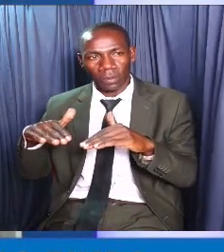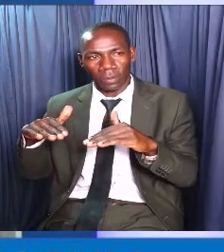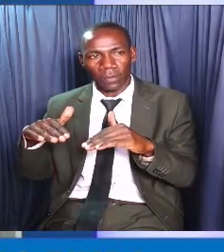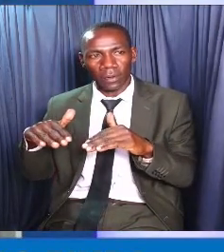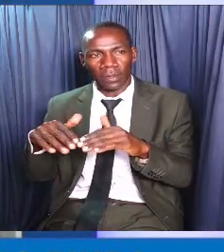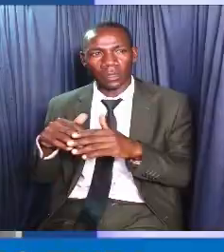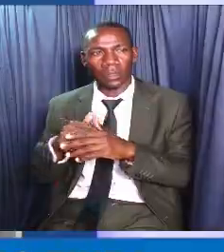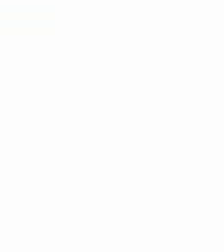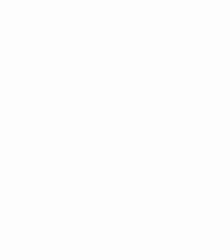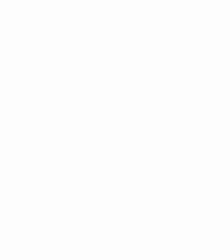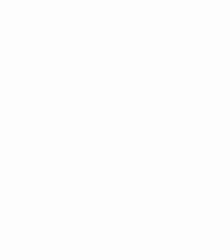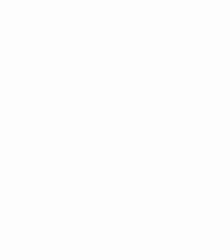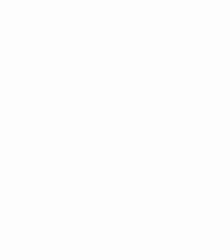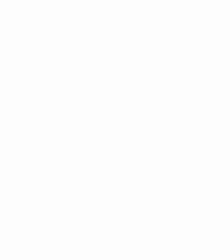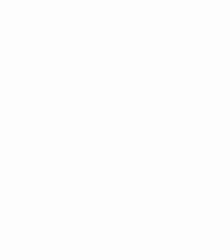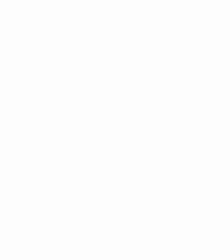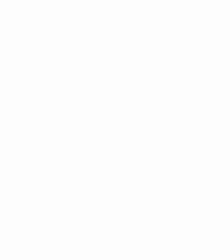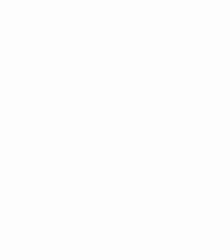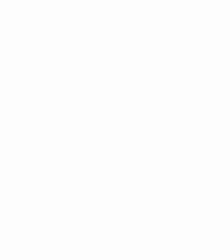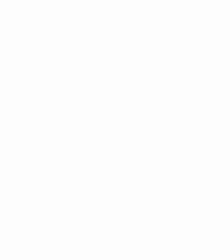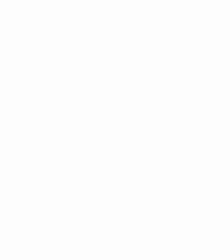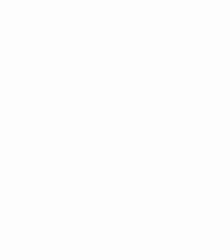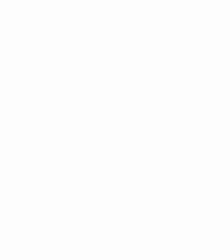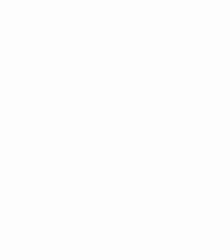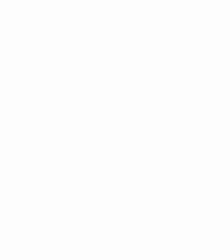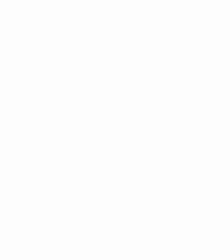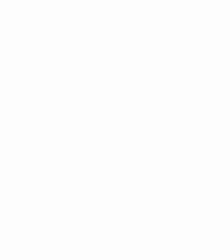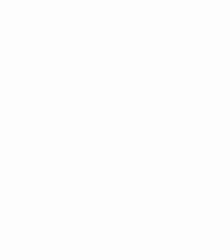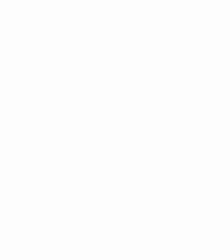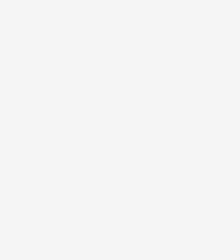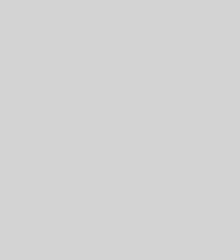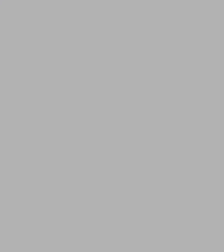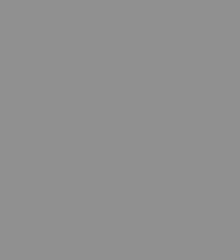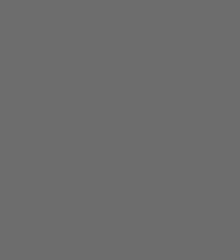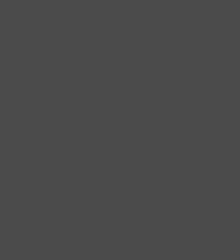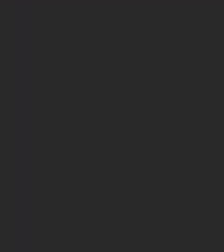those who hesitate. Hallelujah. Hallelujah. Hafanyi kazi na wasitao. He doesn't work with those who hesitate.